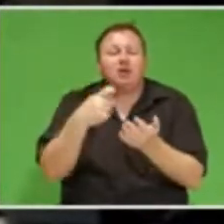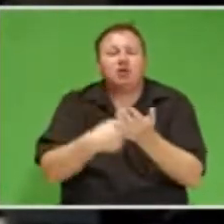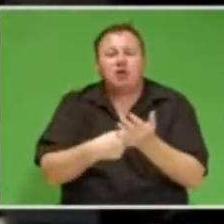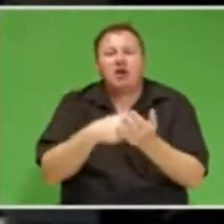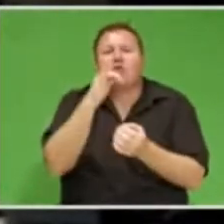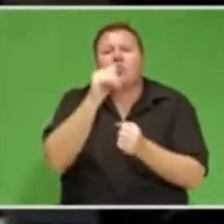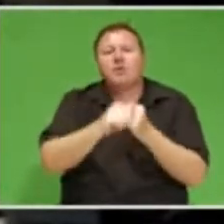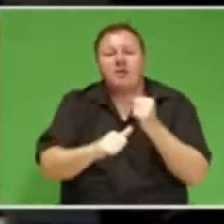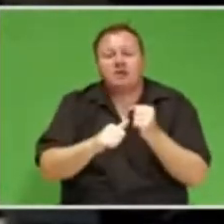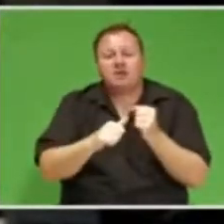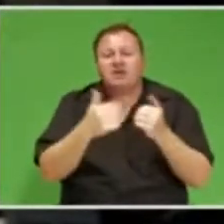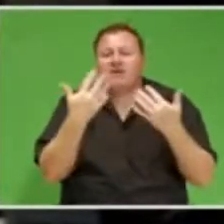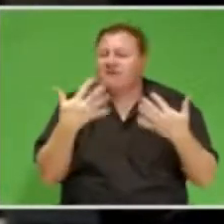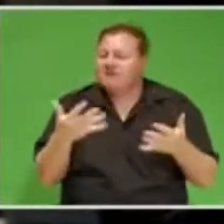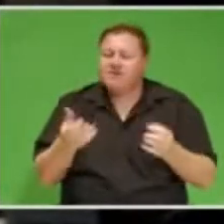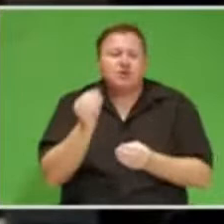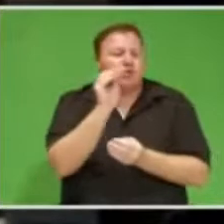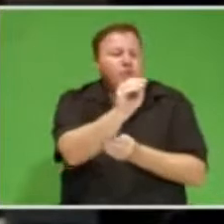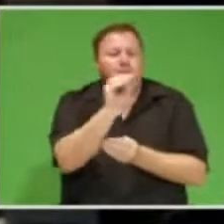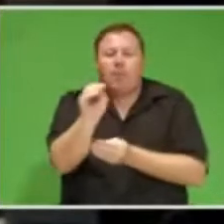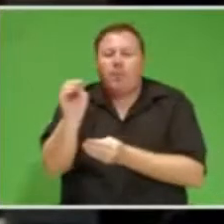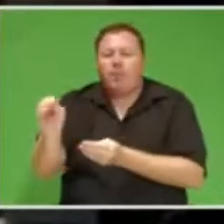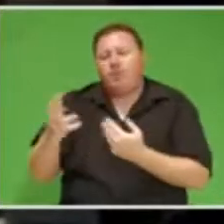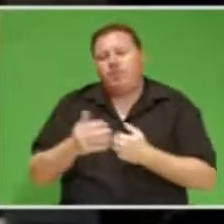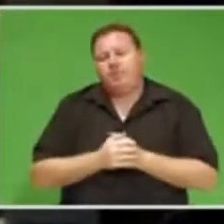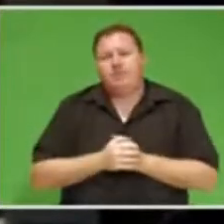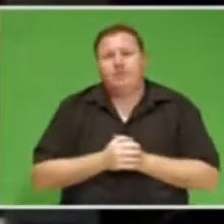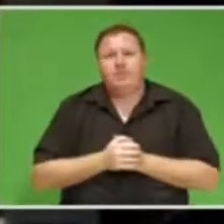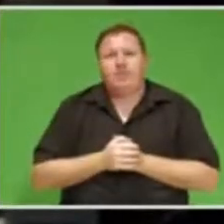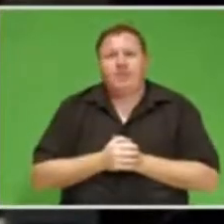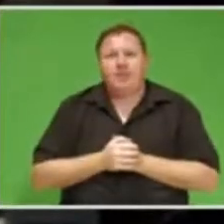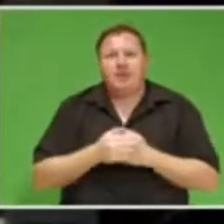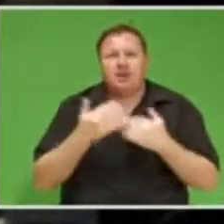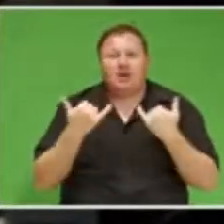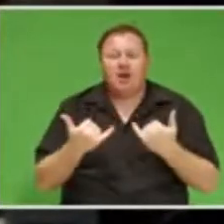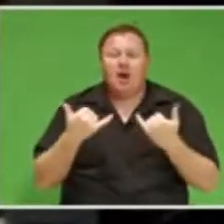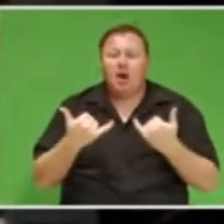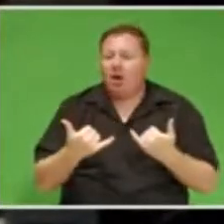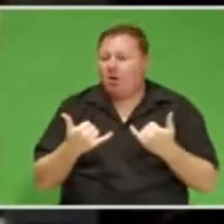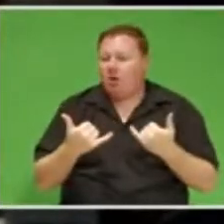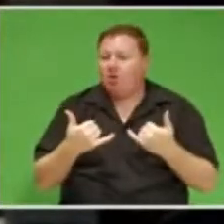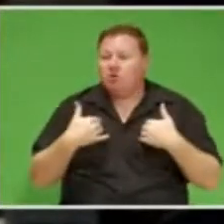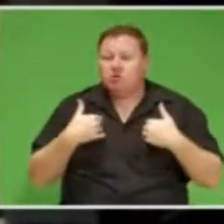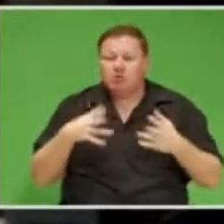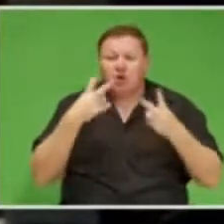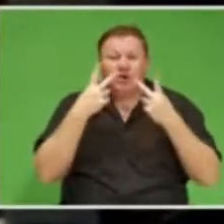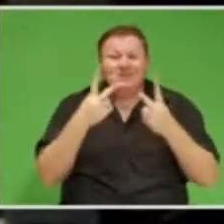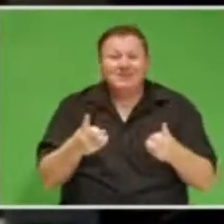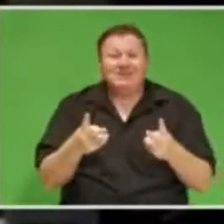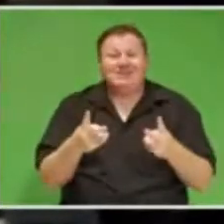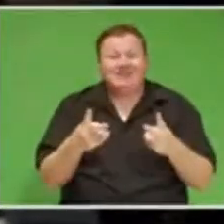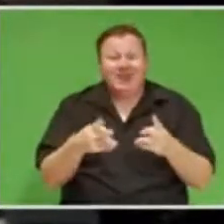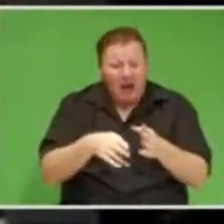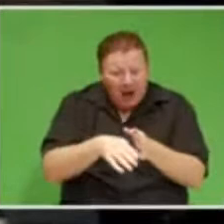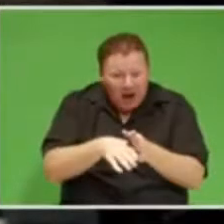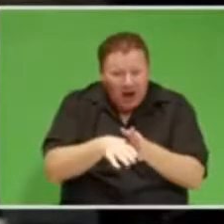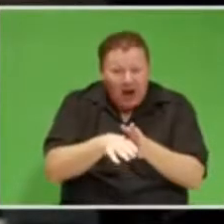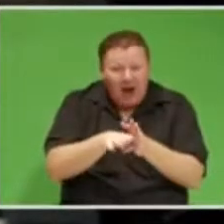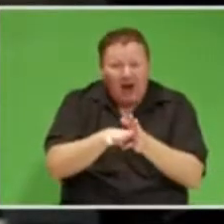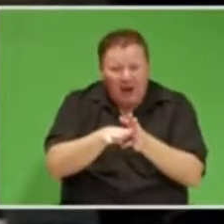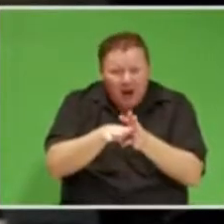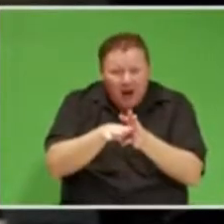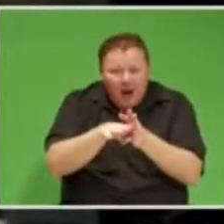3 months. Now, this is where we begin to see real movement, and this is